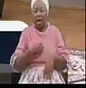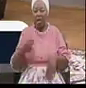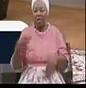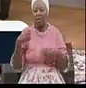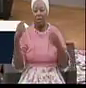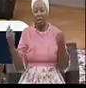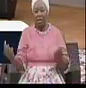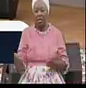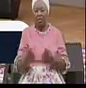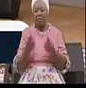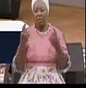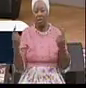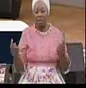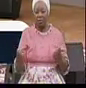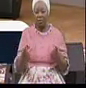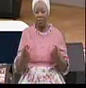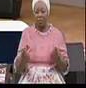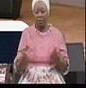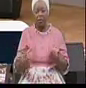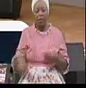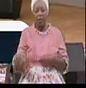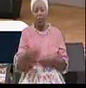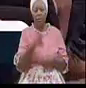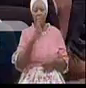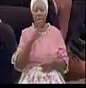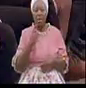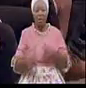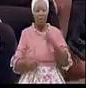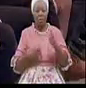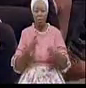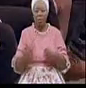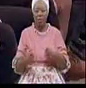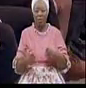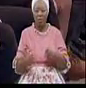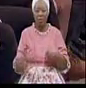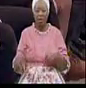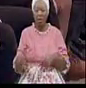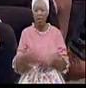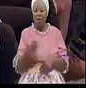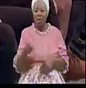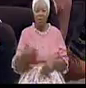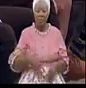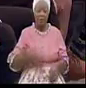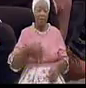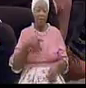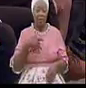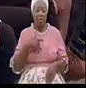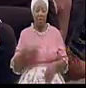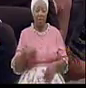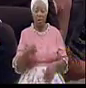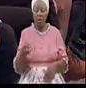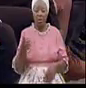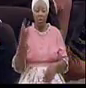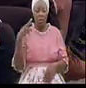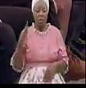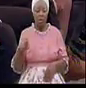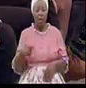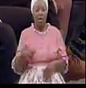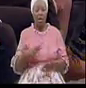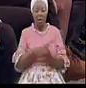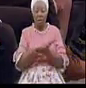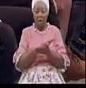and iniquity. Those are the people. They felt they were clean.